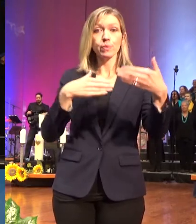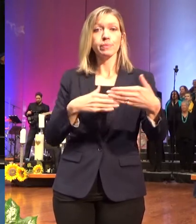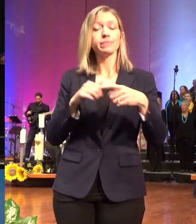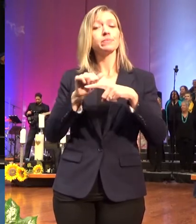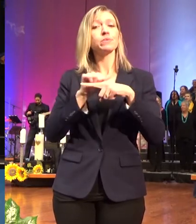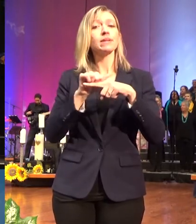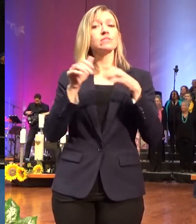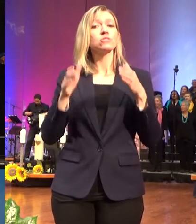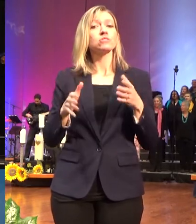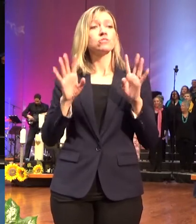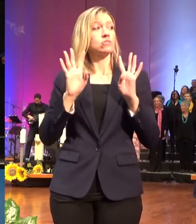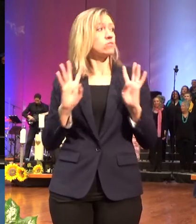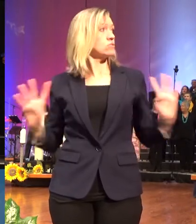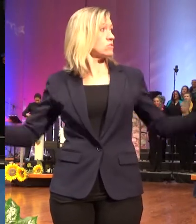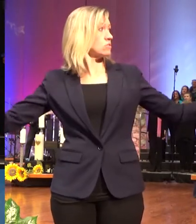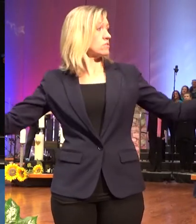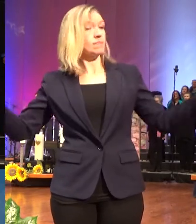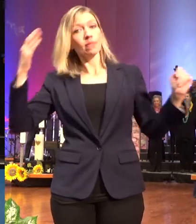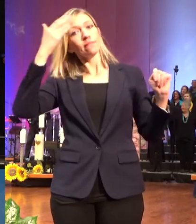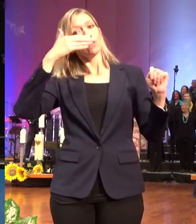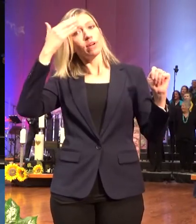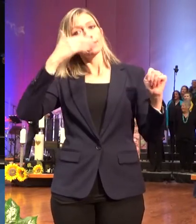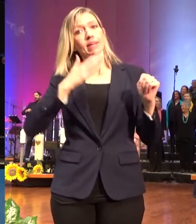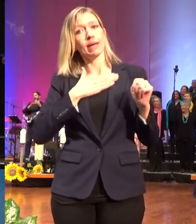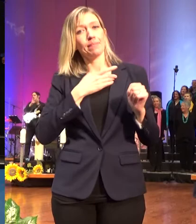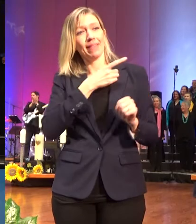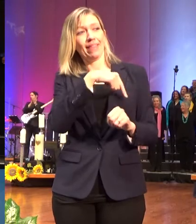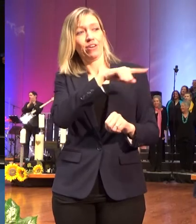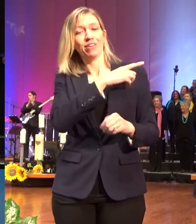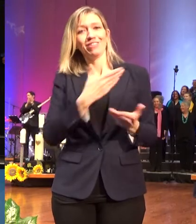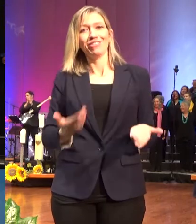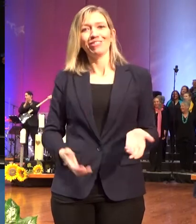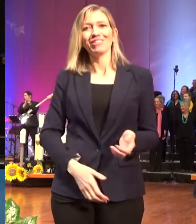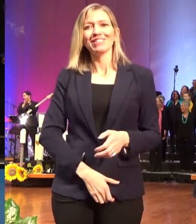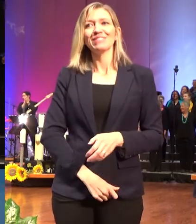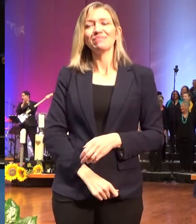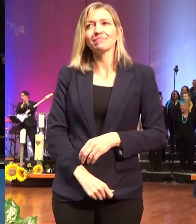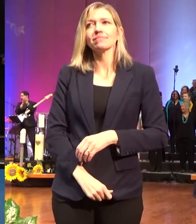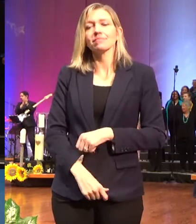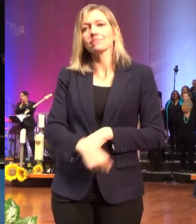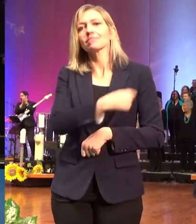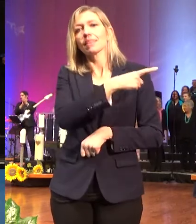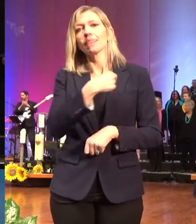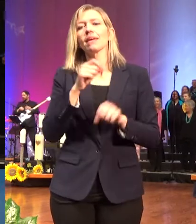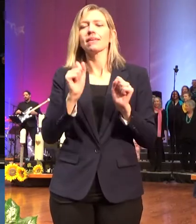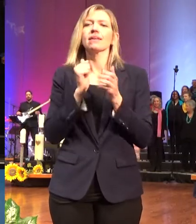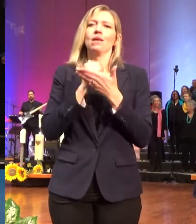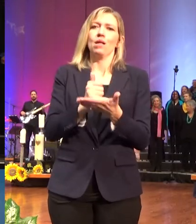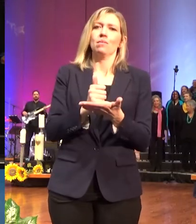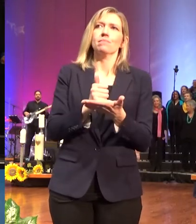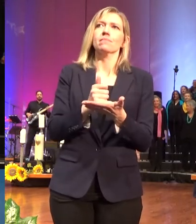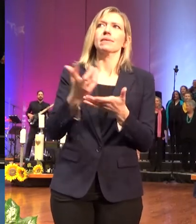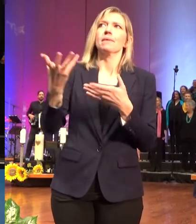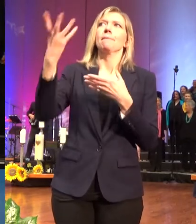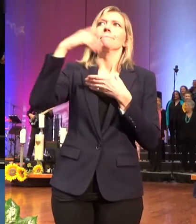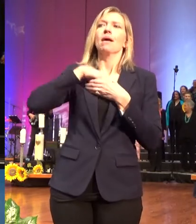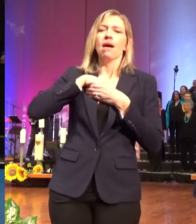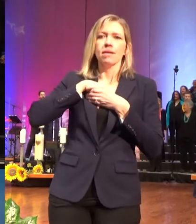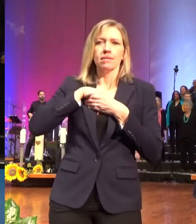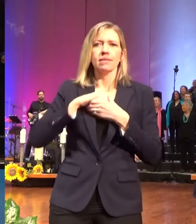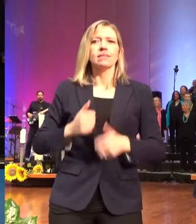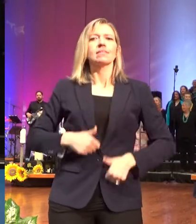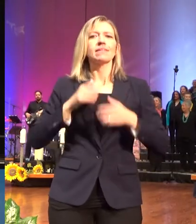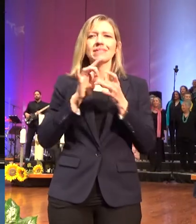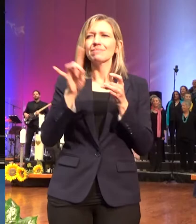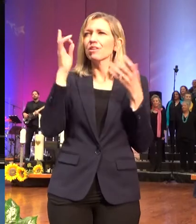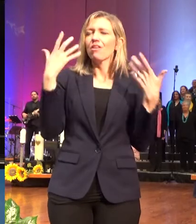practitioners are up front. We're so glad that they're here. Yeah. Yay! Thank you. And they will help you embody the living spirit